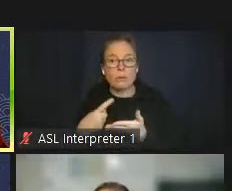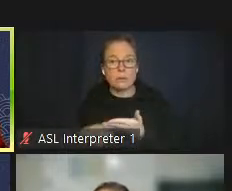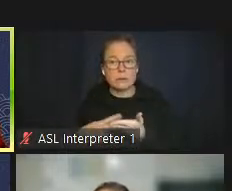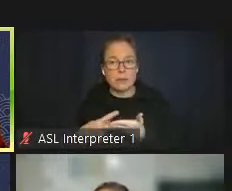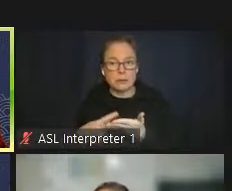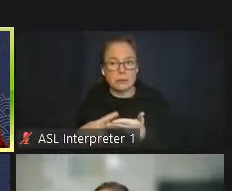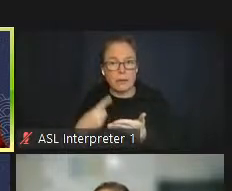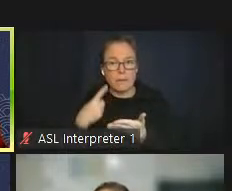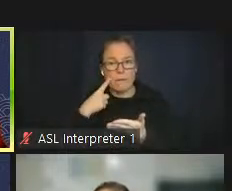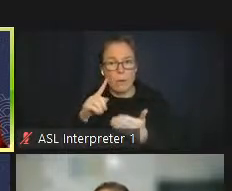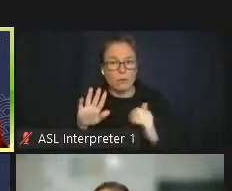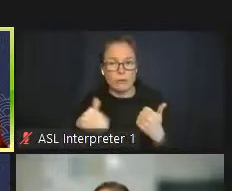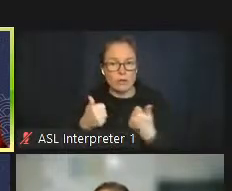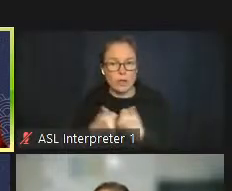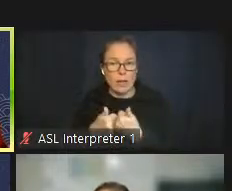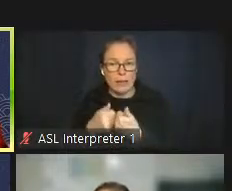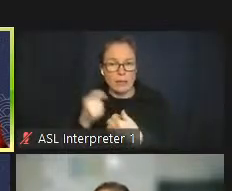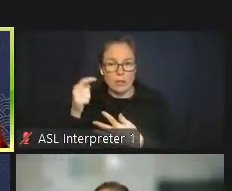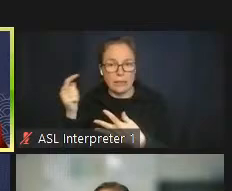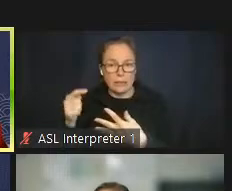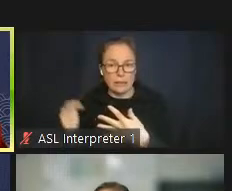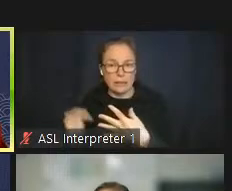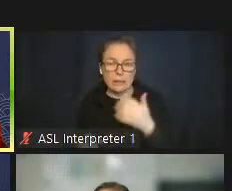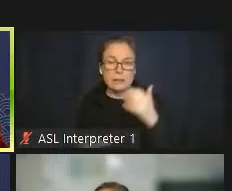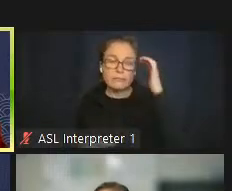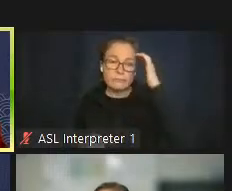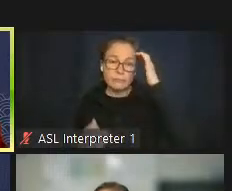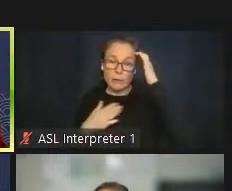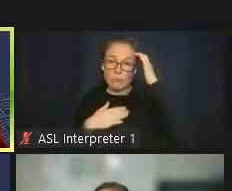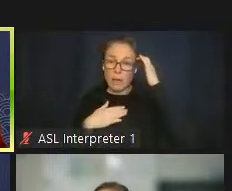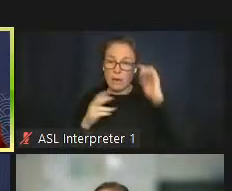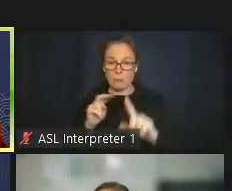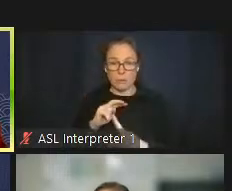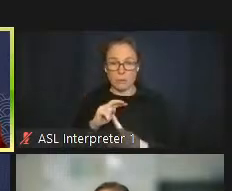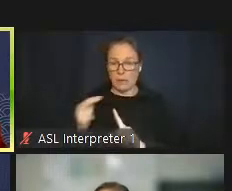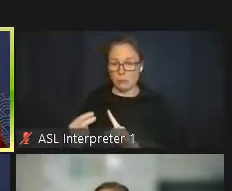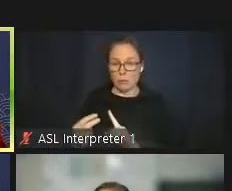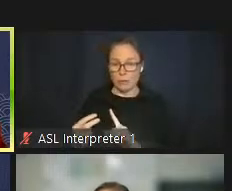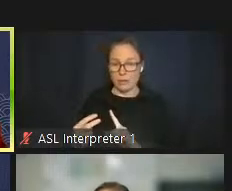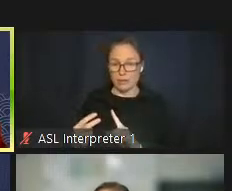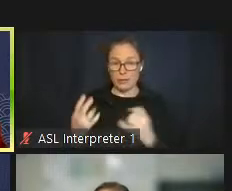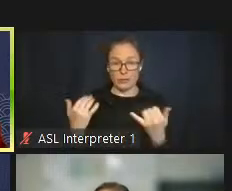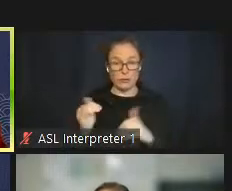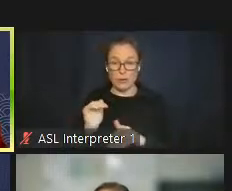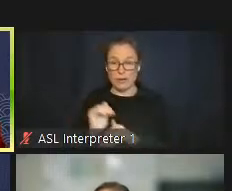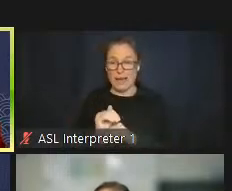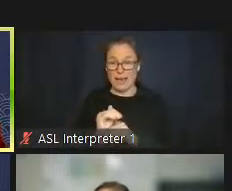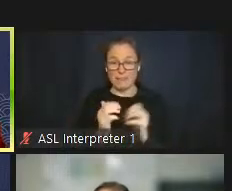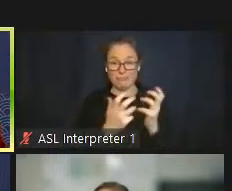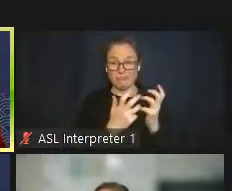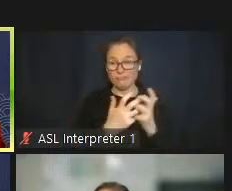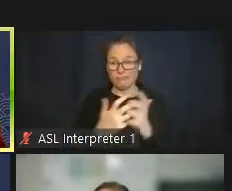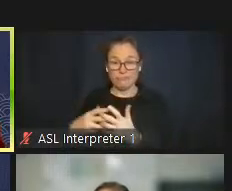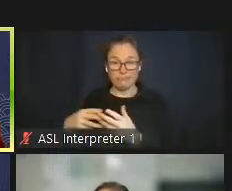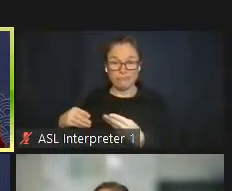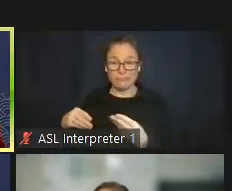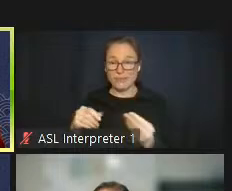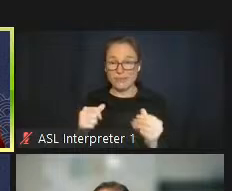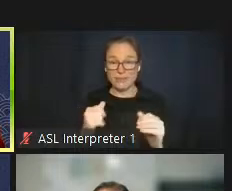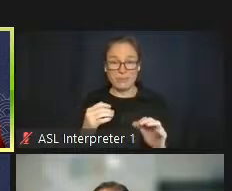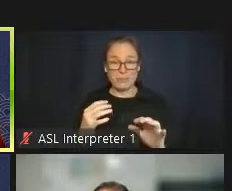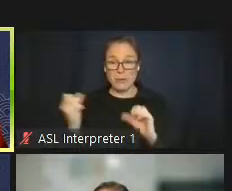the challenges. So from my standpoint, tonight has gone really swiftly. So I'm